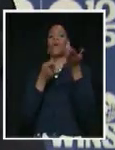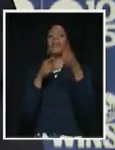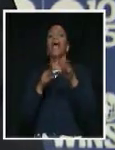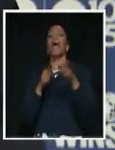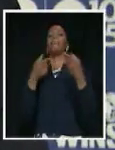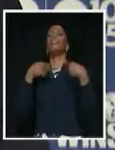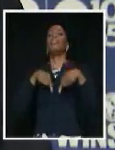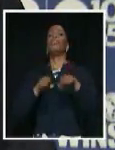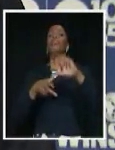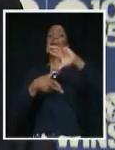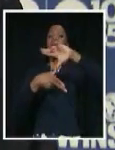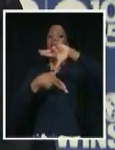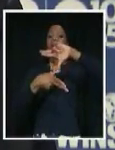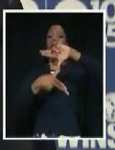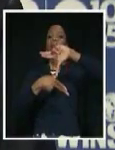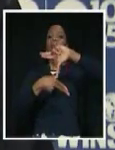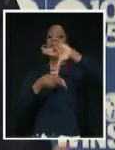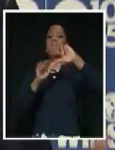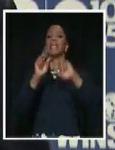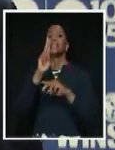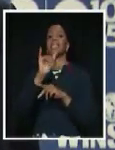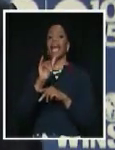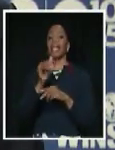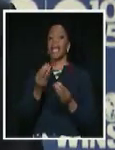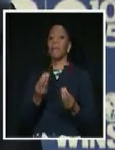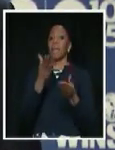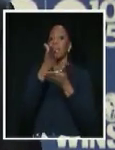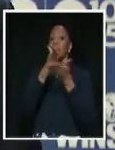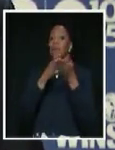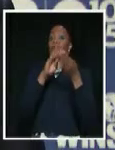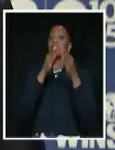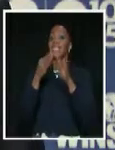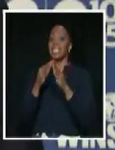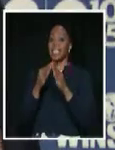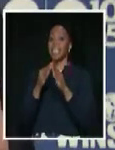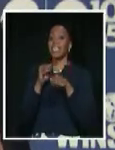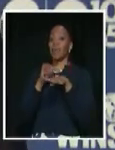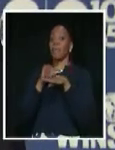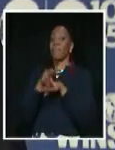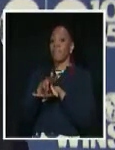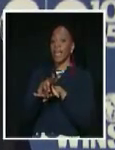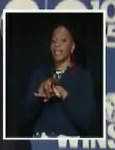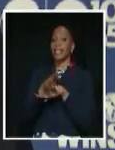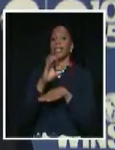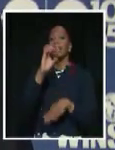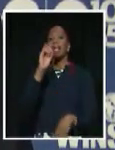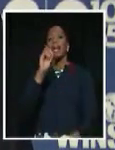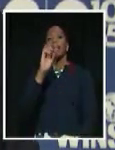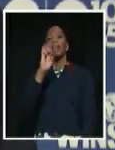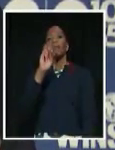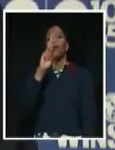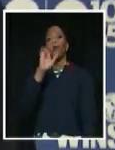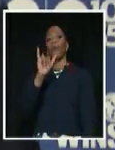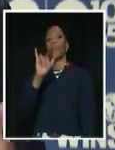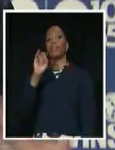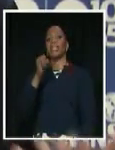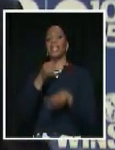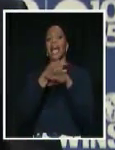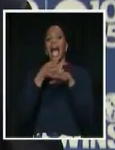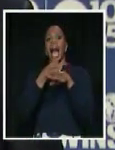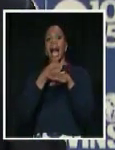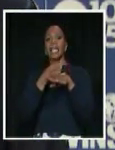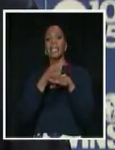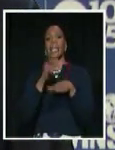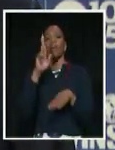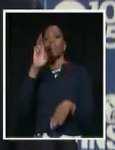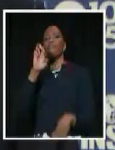parts of the city that were affected by Sandy, the Rockaways, Coney Island, areas that were hurting already. Red Hook, Brooklyn. I